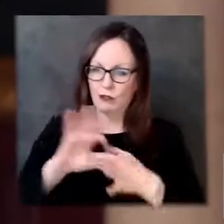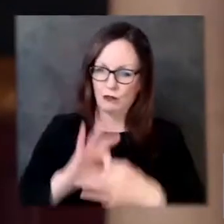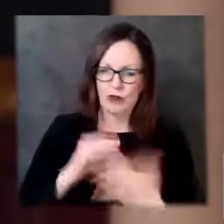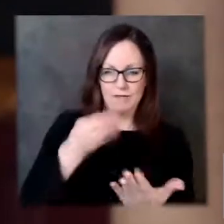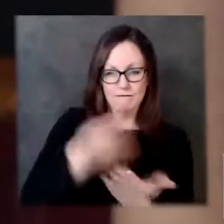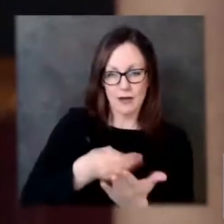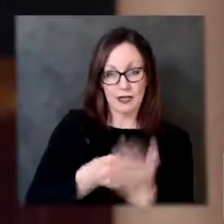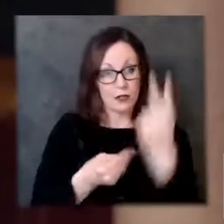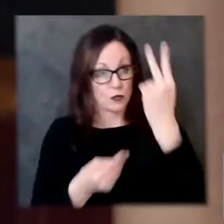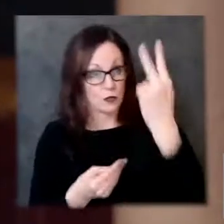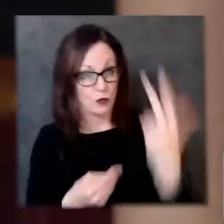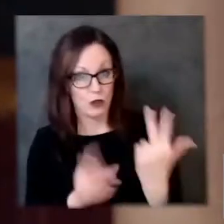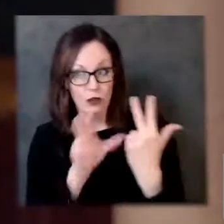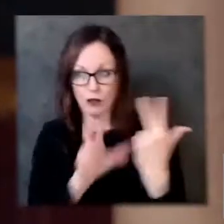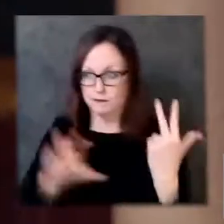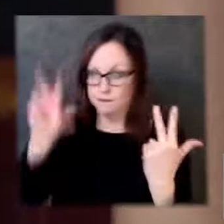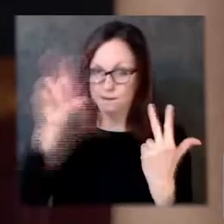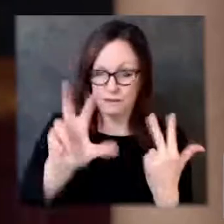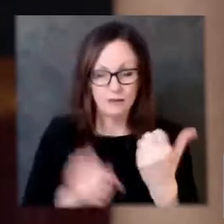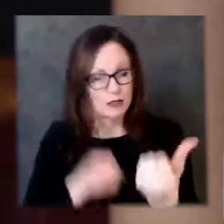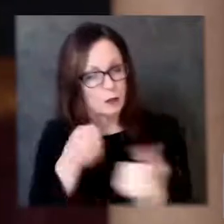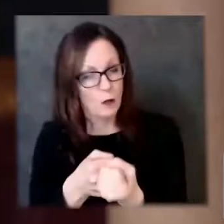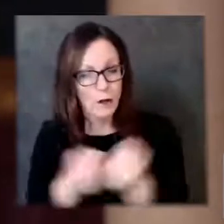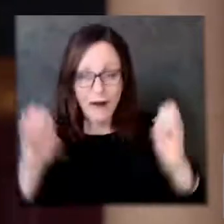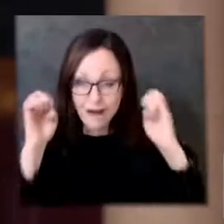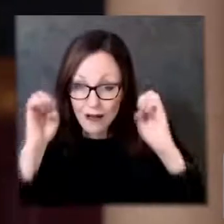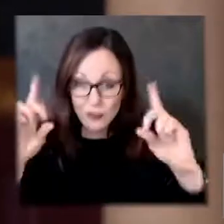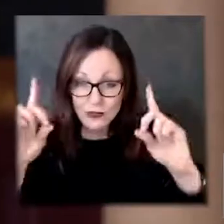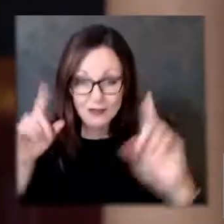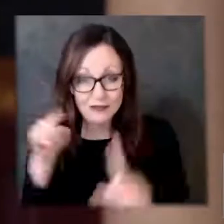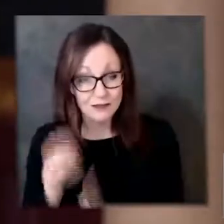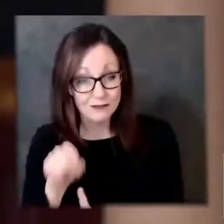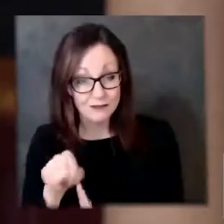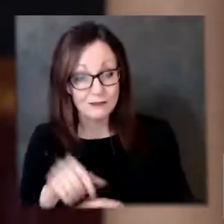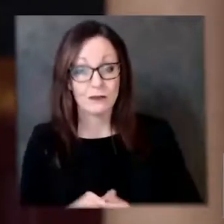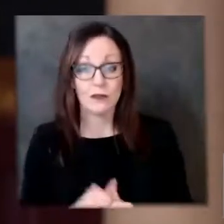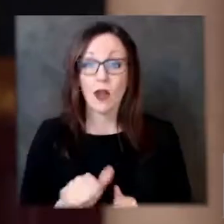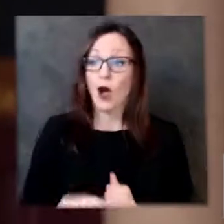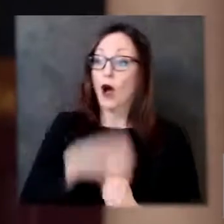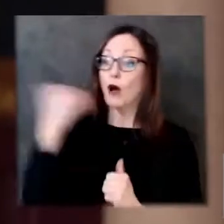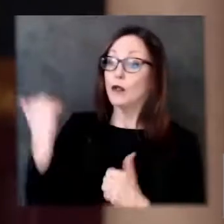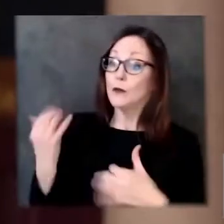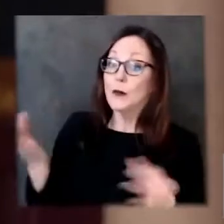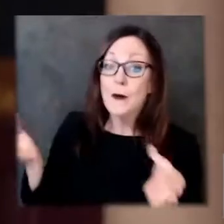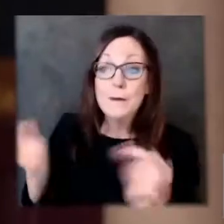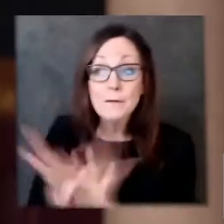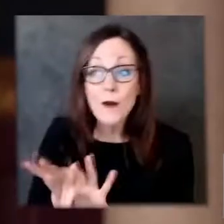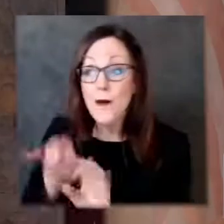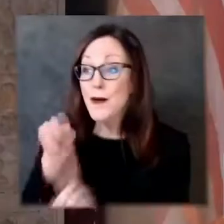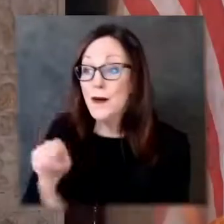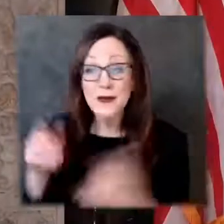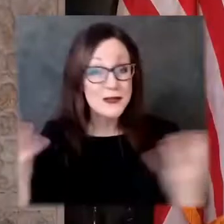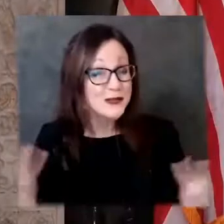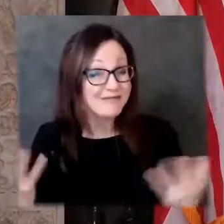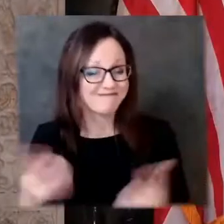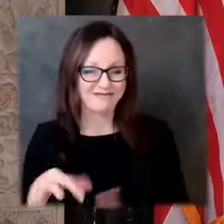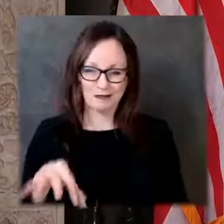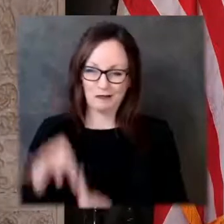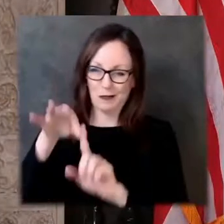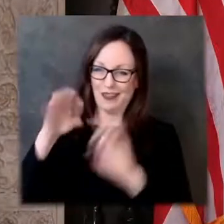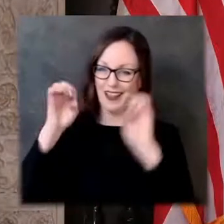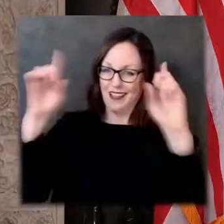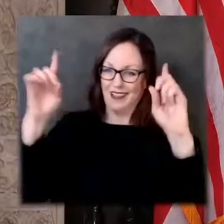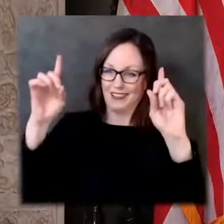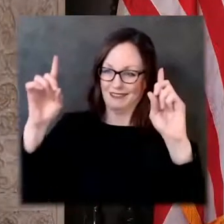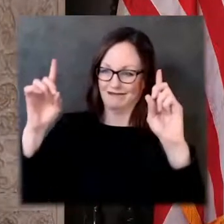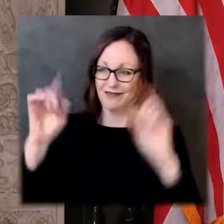we've seen public education investments sidelined by politics, despite having broad public support. The same goes